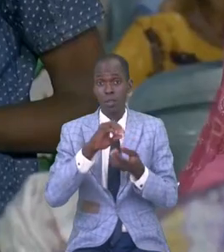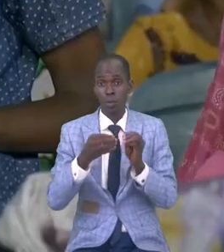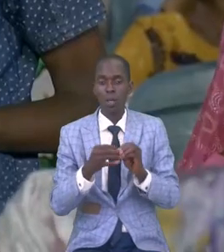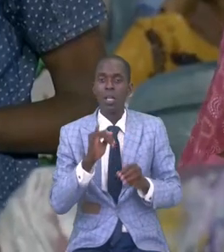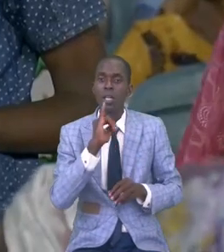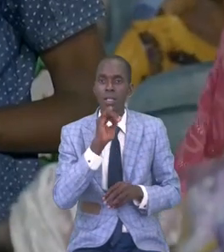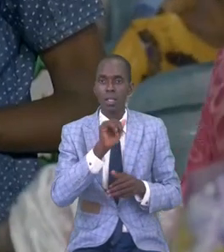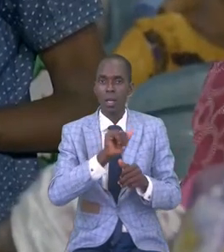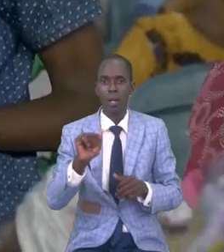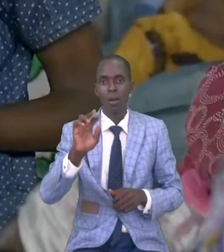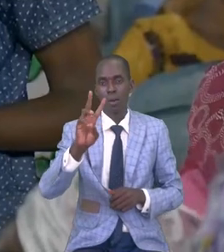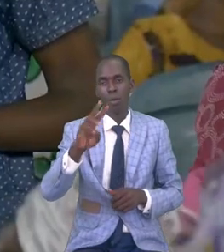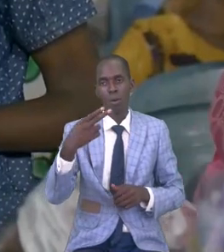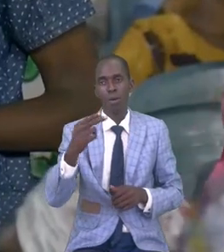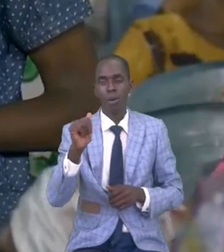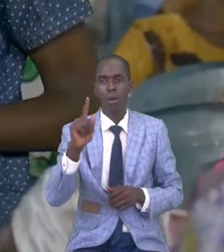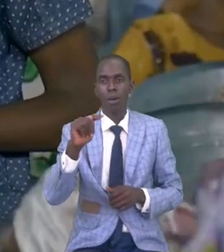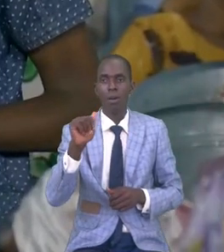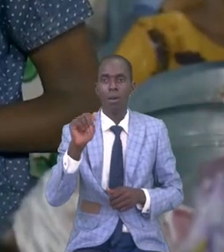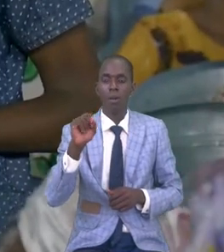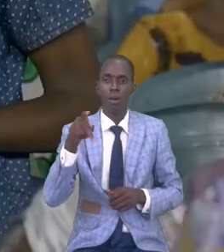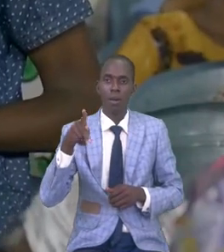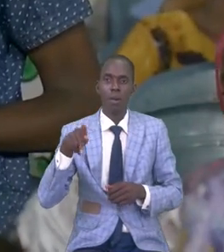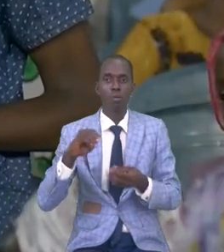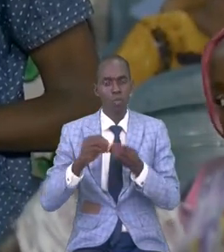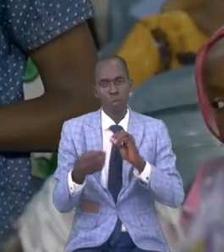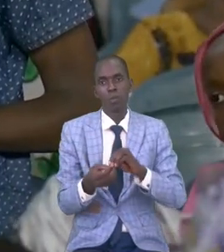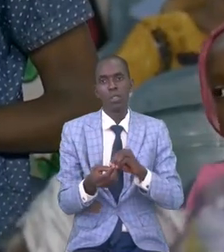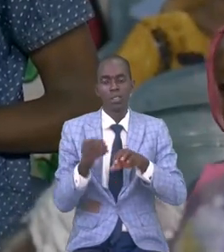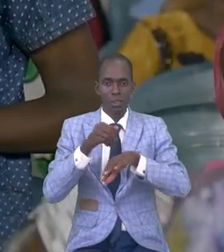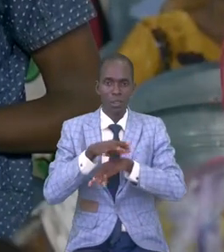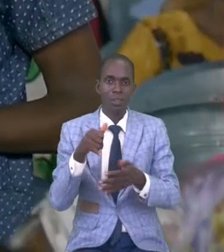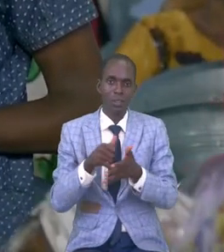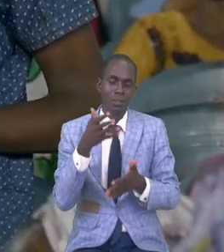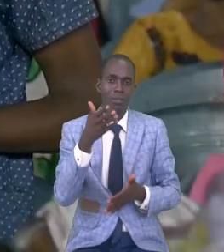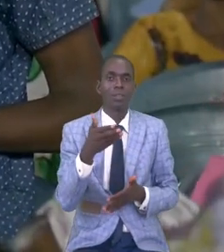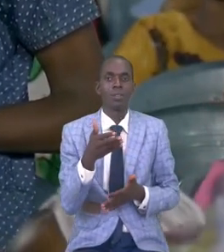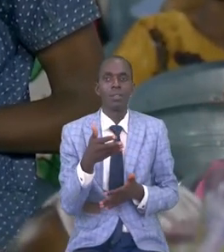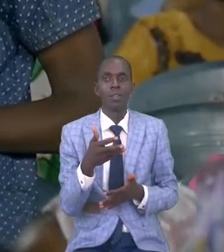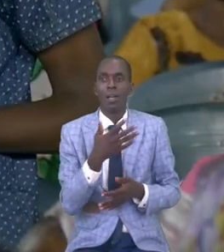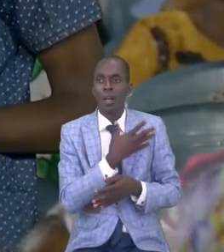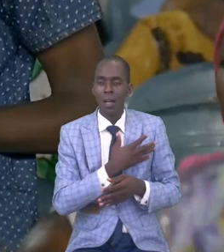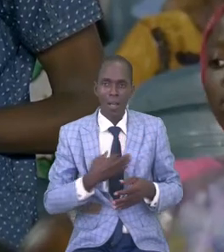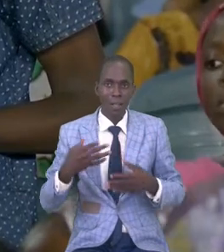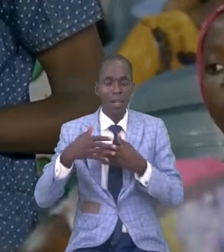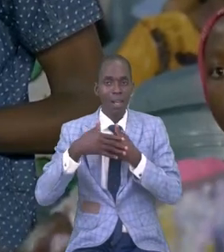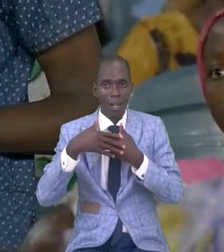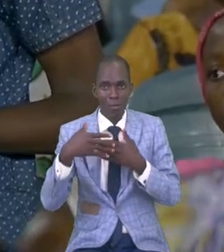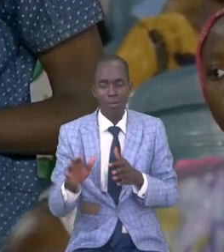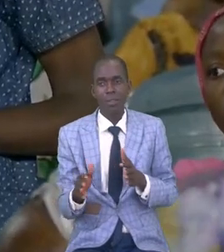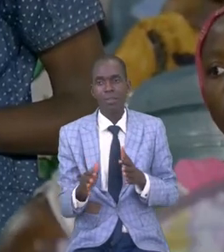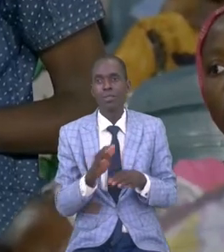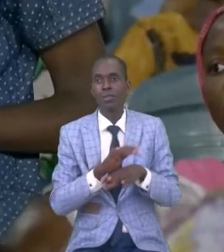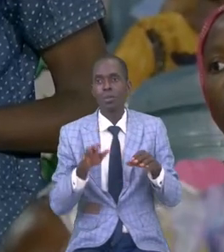collect all the informations. Don't be in a hurry. Make sure that those names are written in